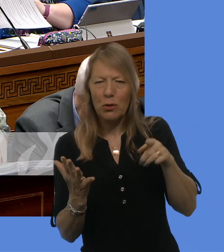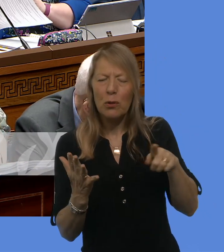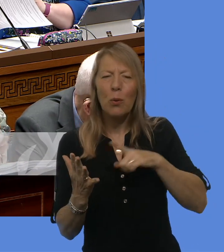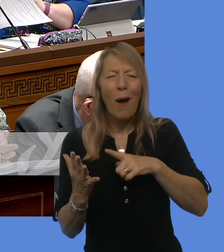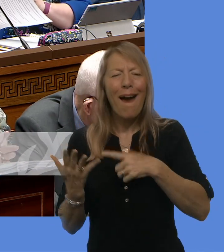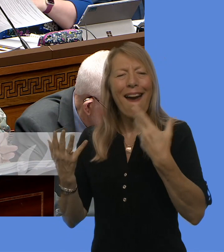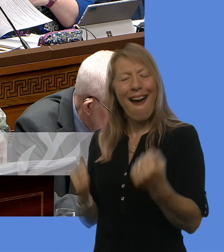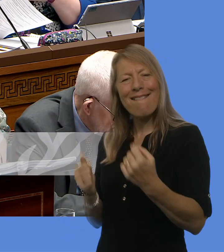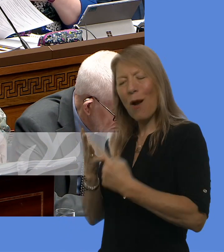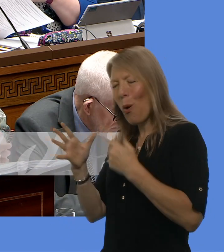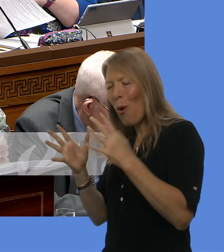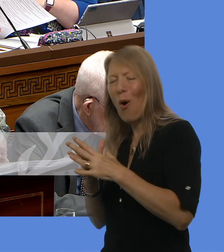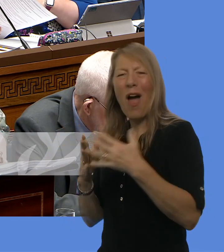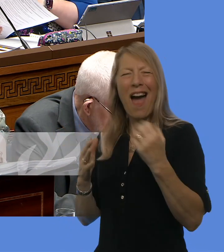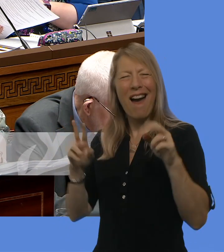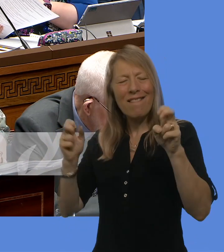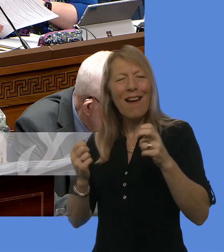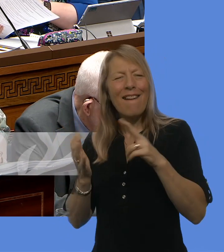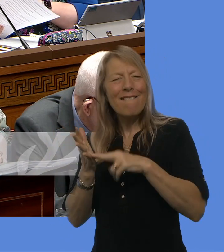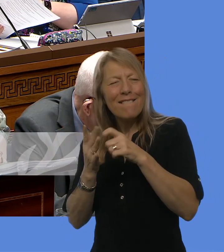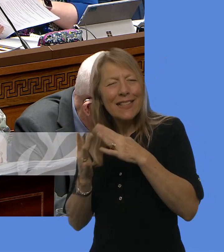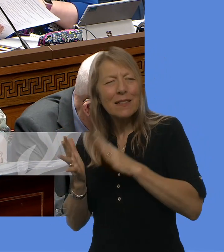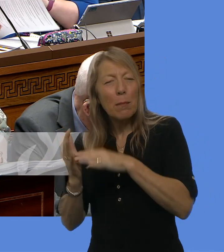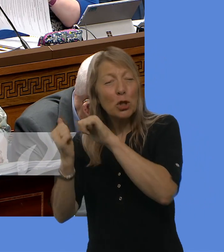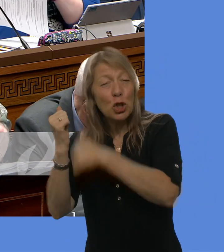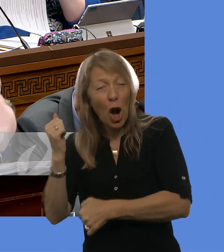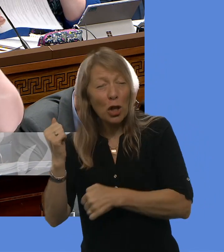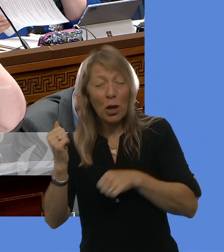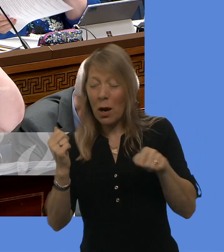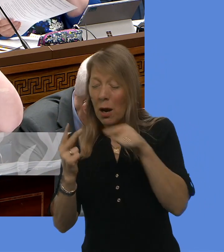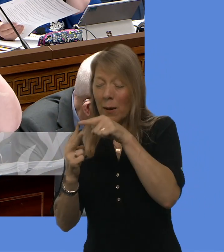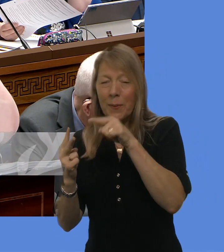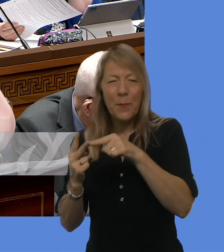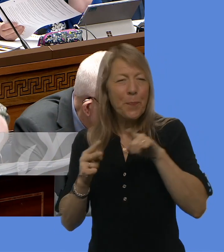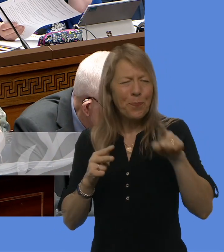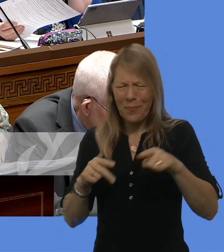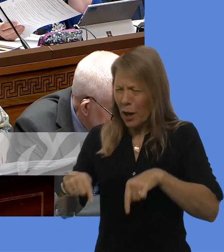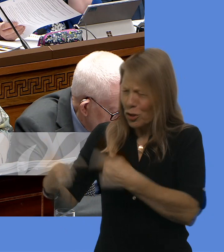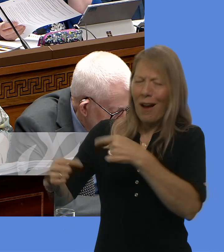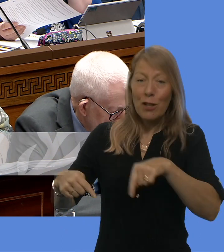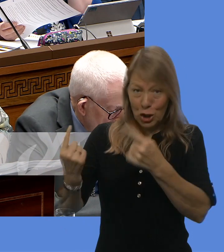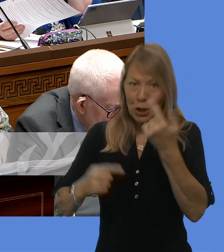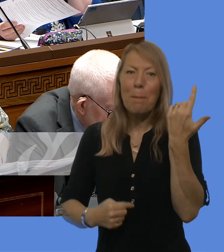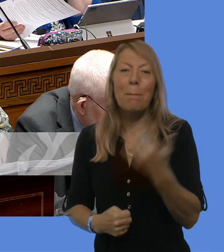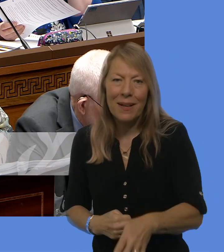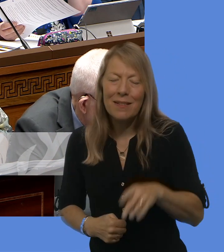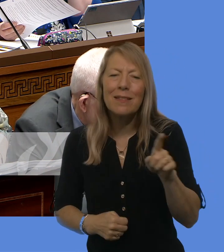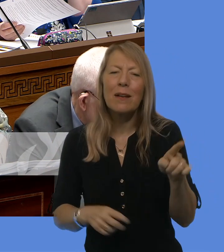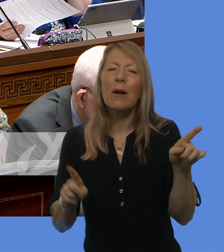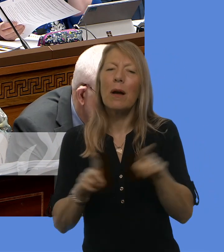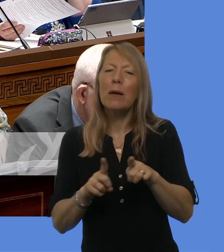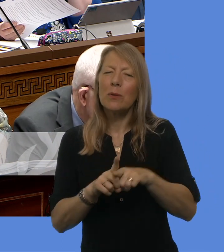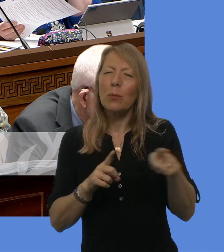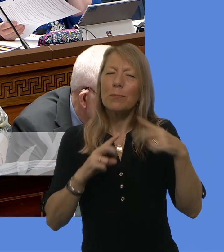legislation and the Victims' Charter and the areas there, but has also looked very carefully at the flow from domestic abuse cases into the